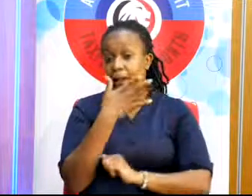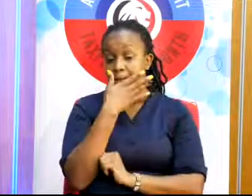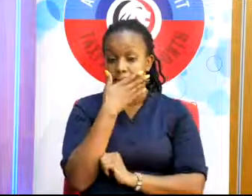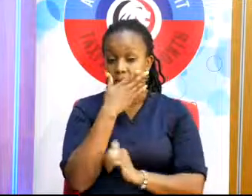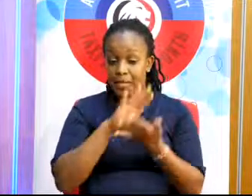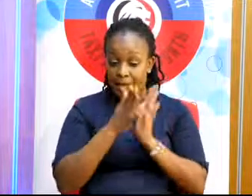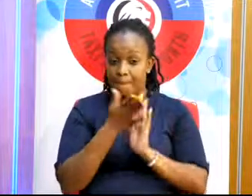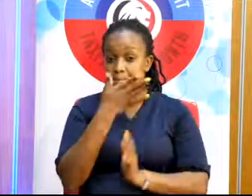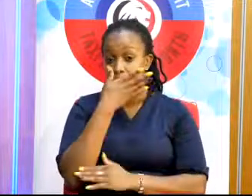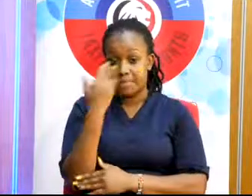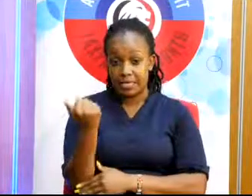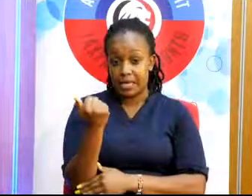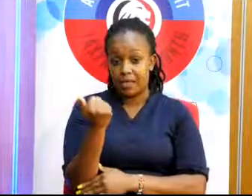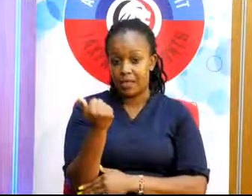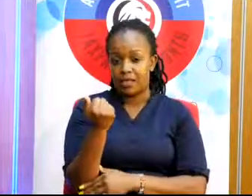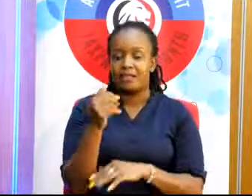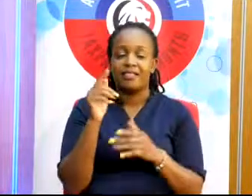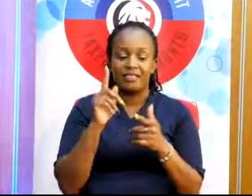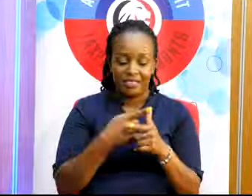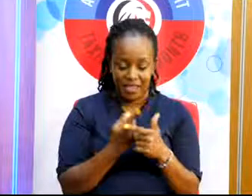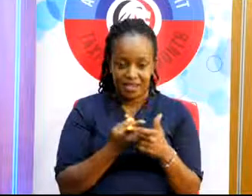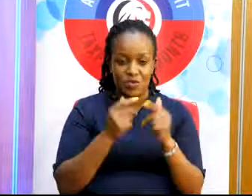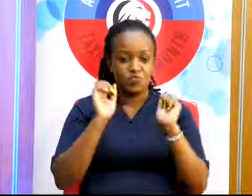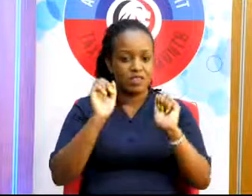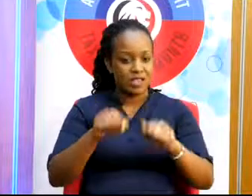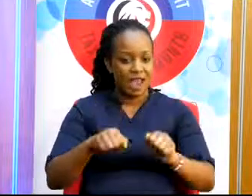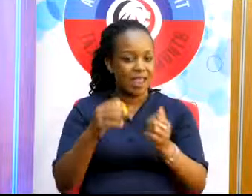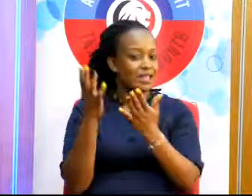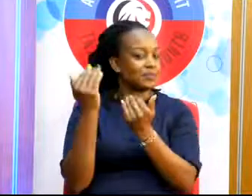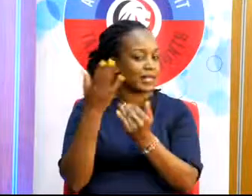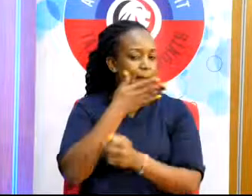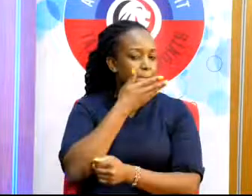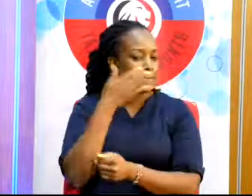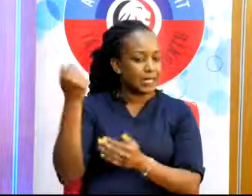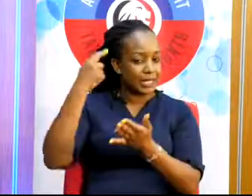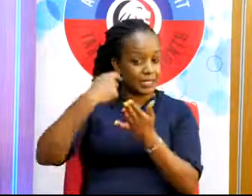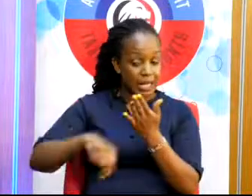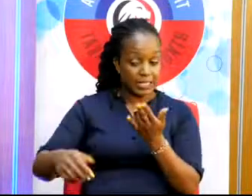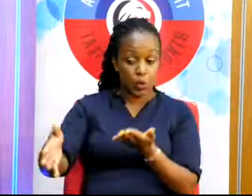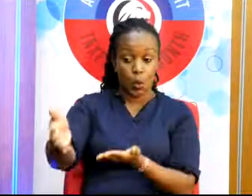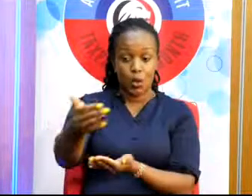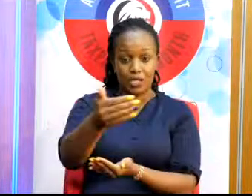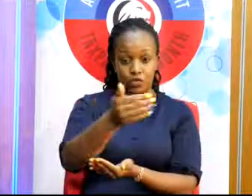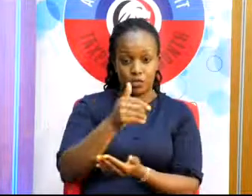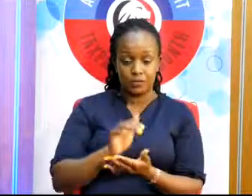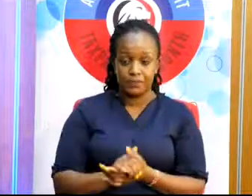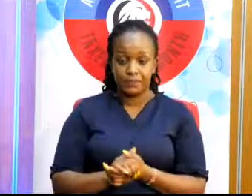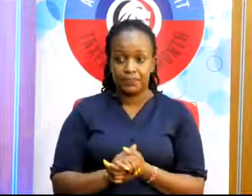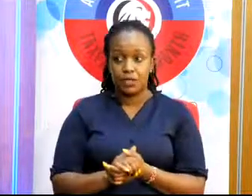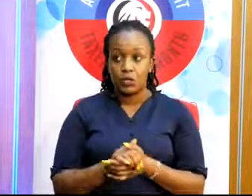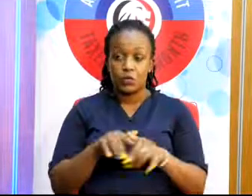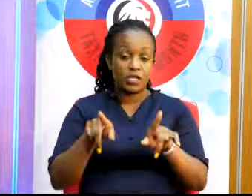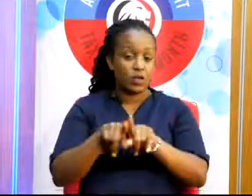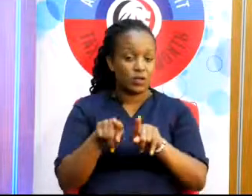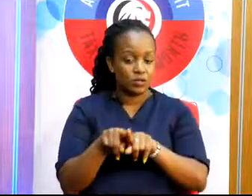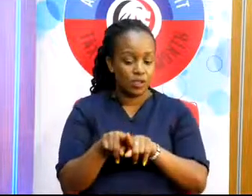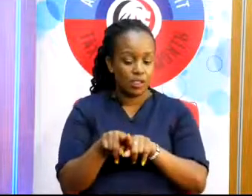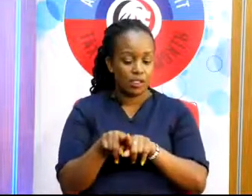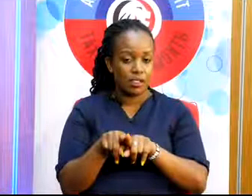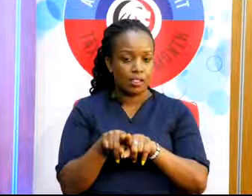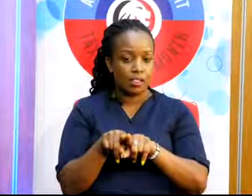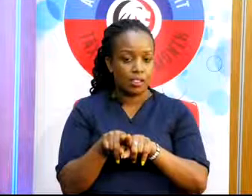projected, then we can expect better tax collections. We are also going to,